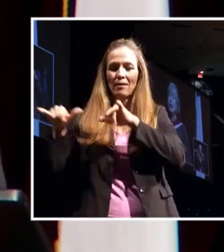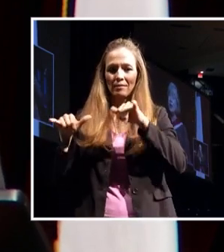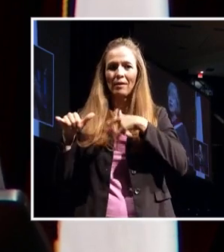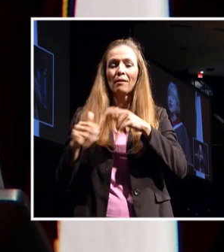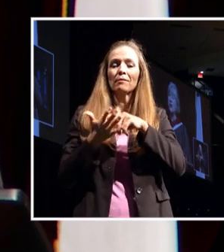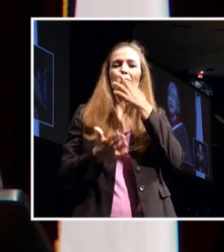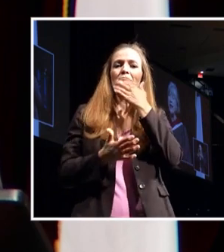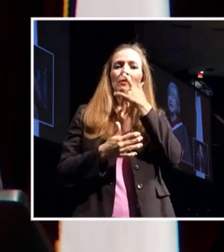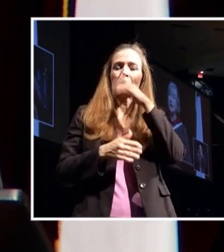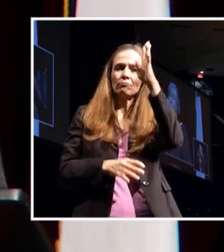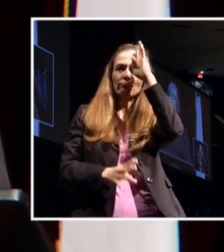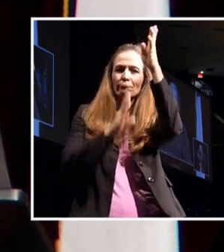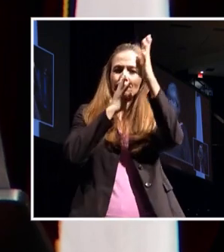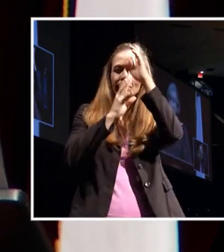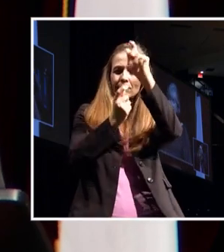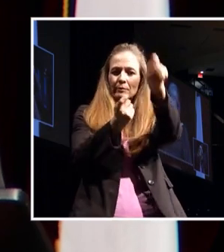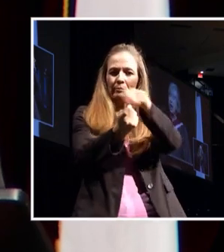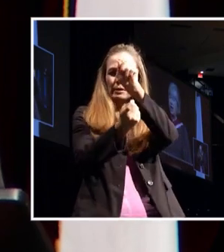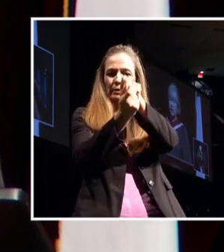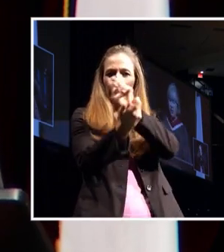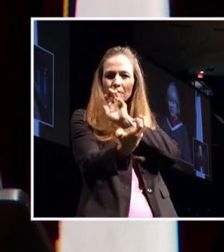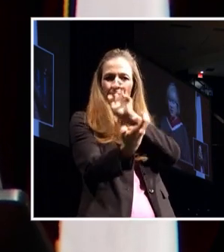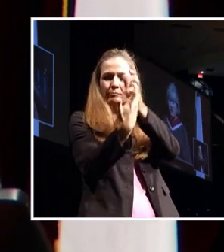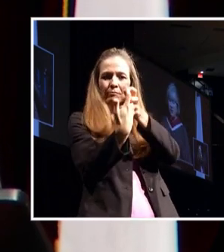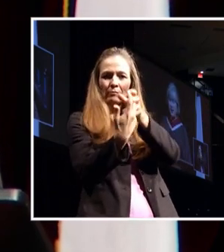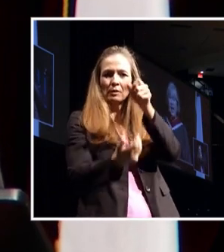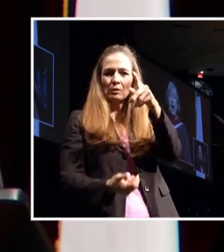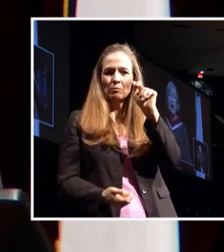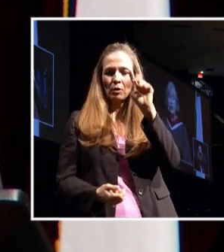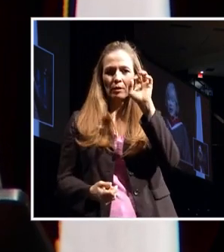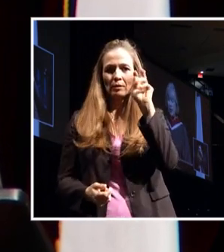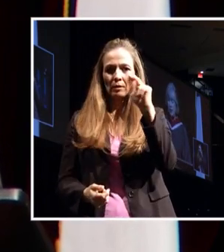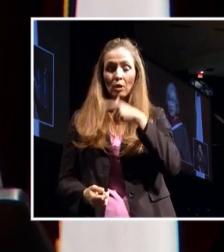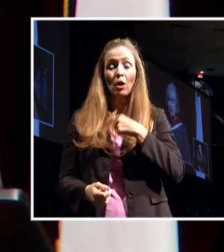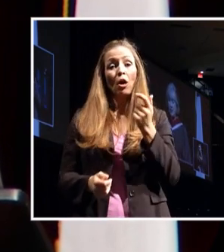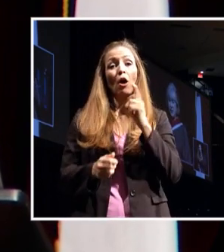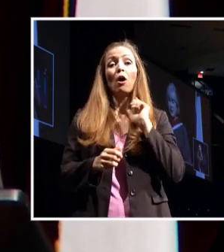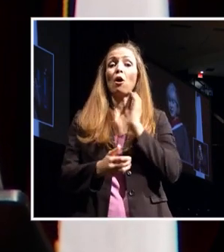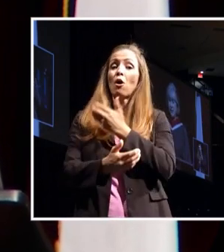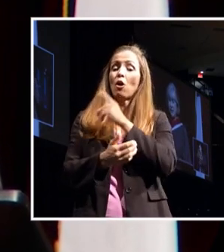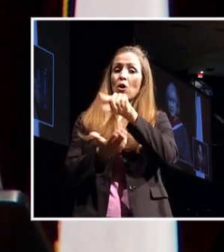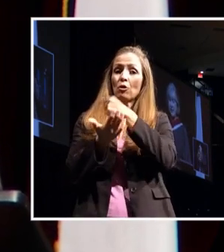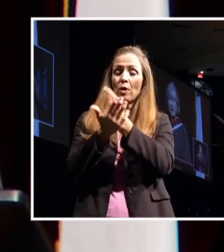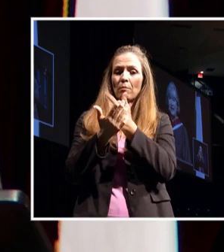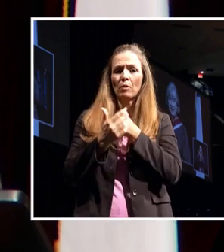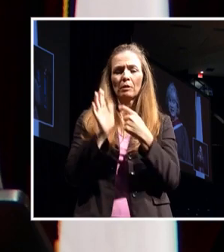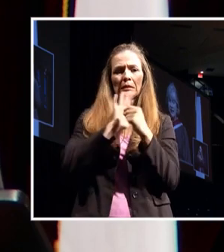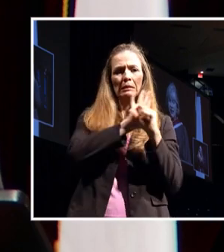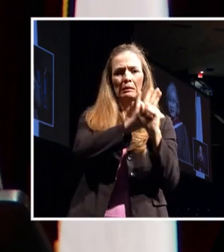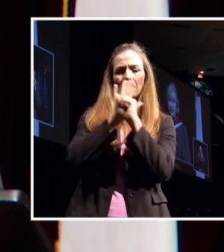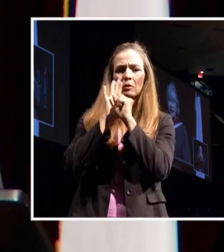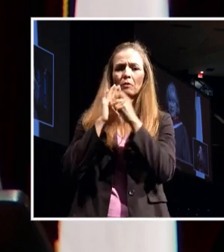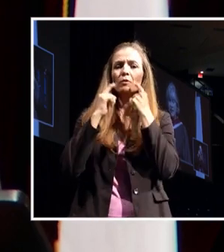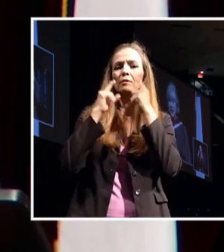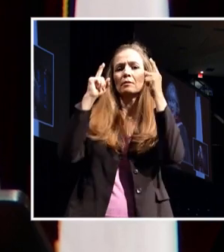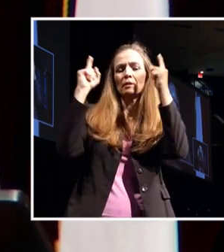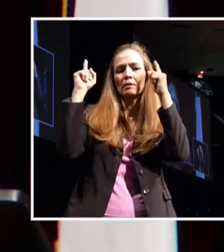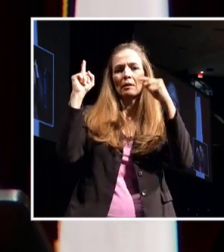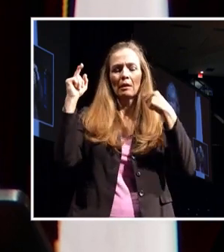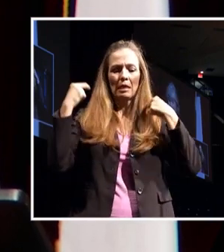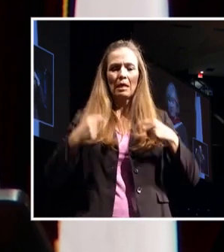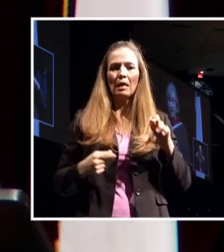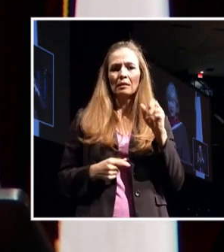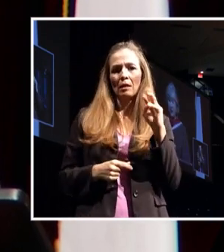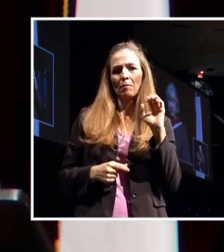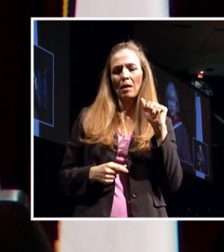This color was created specifically for our Spartans. Our graduates wear symbols of their successes. The summa magna and